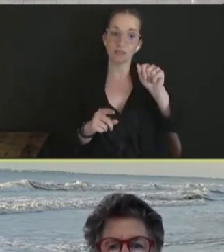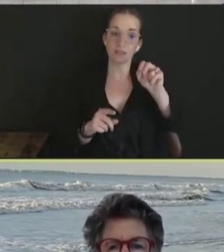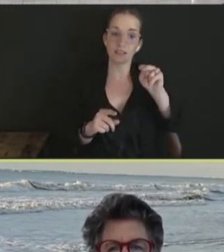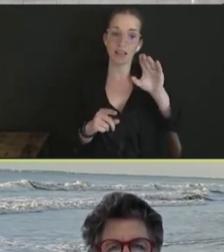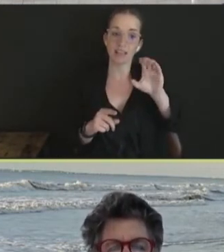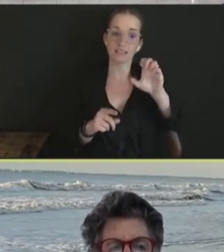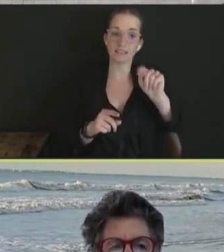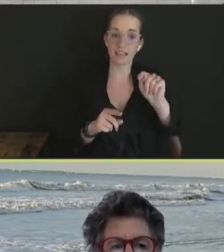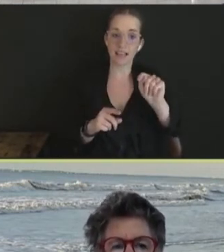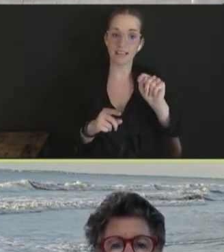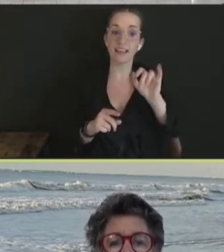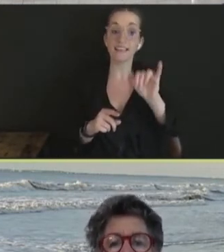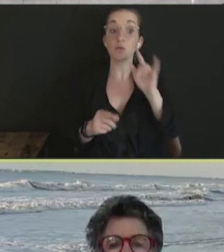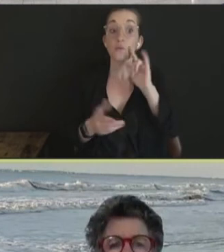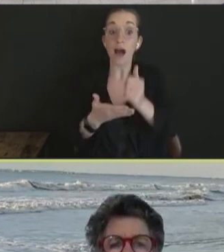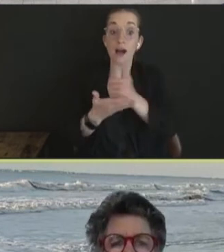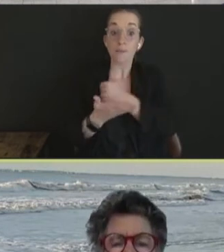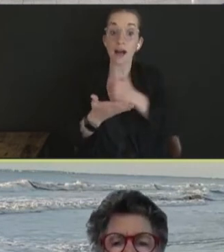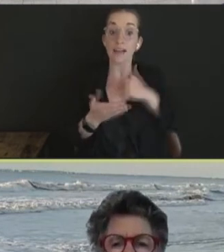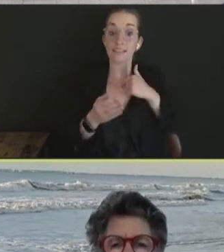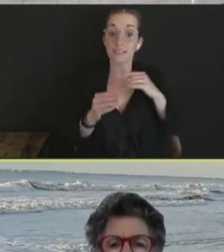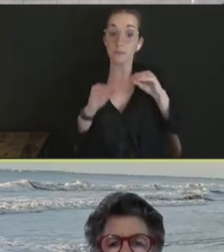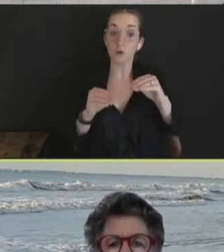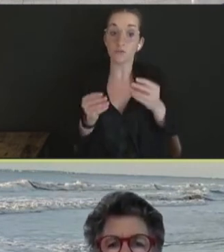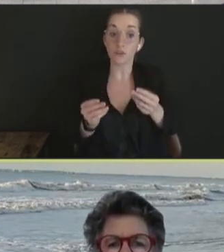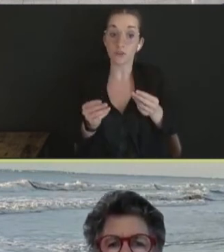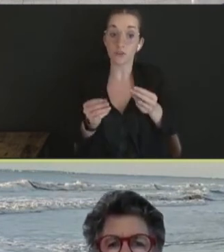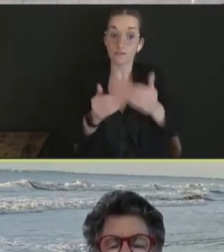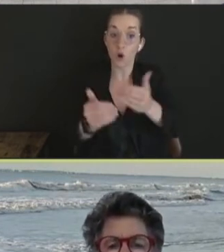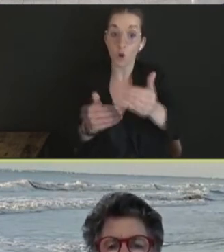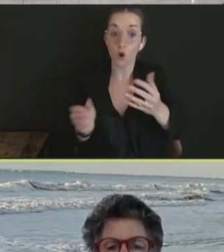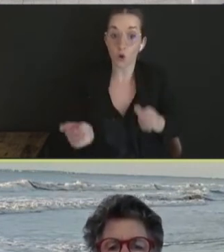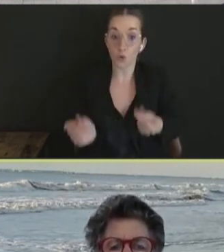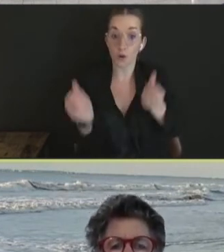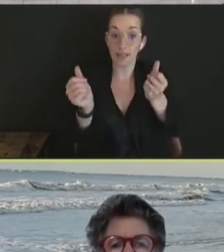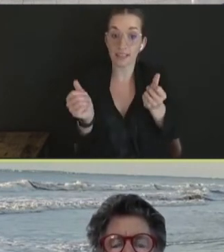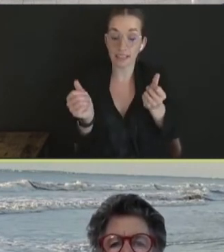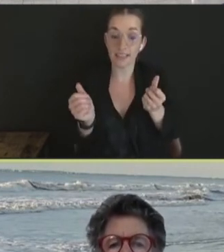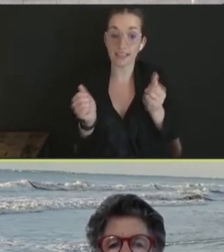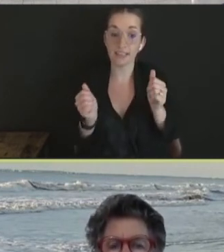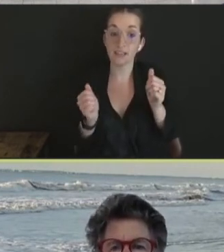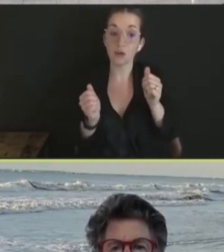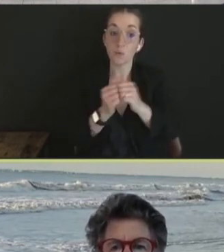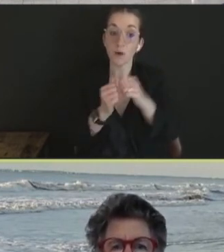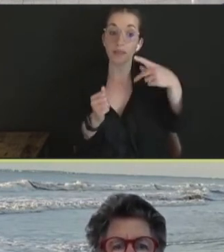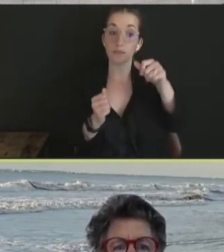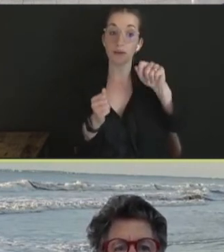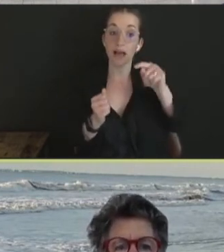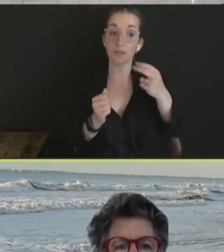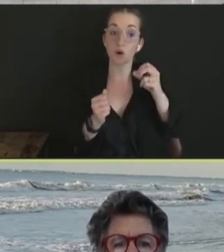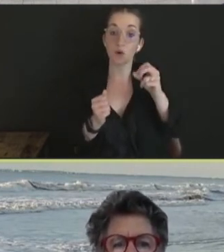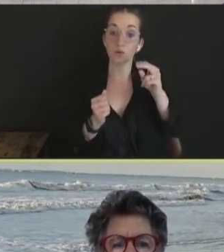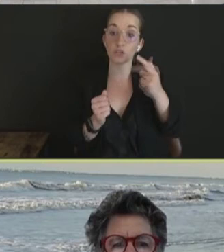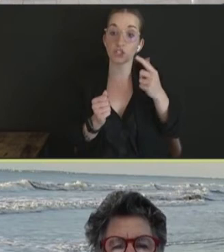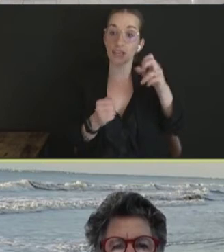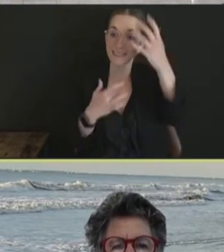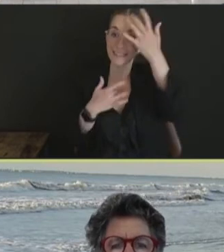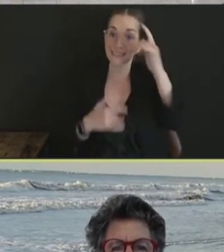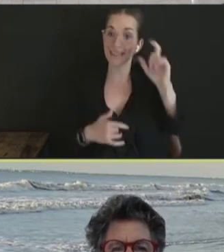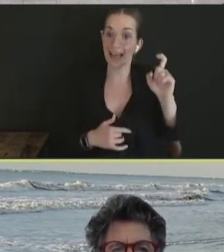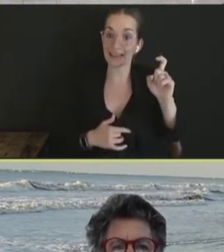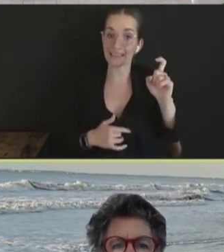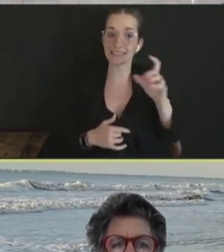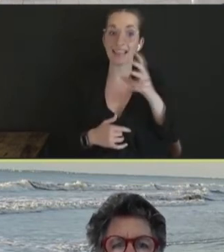with pathogen X. And on the next slide, circled in yellow, are the kinds of activities that you